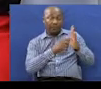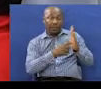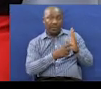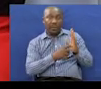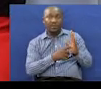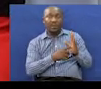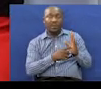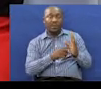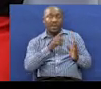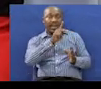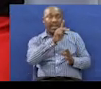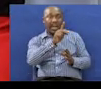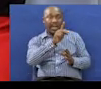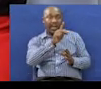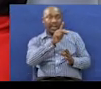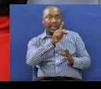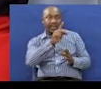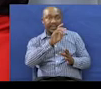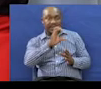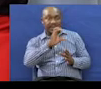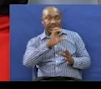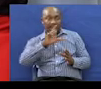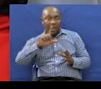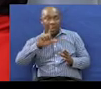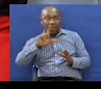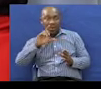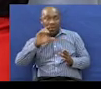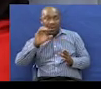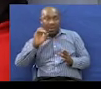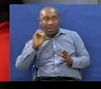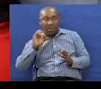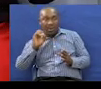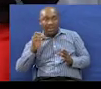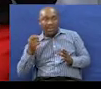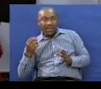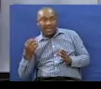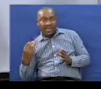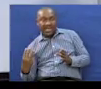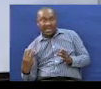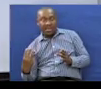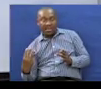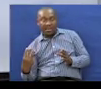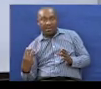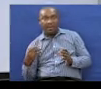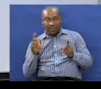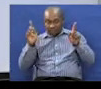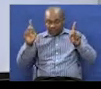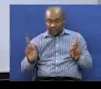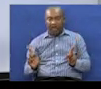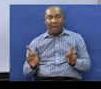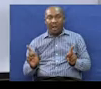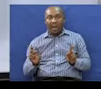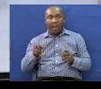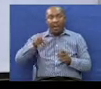manganese 4 oxide and potassium chlorate, and We